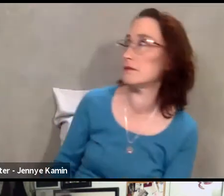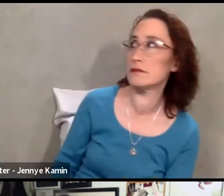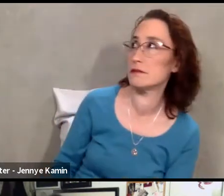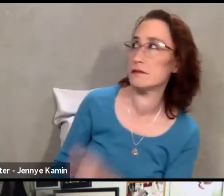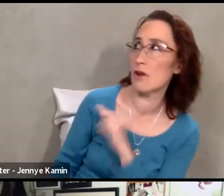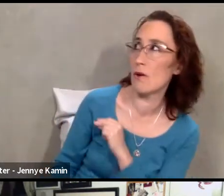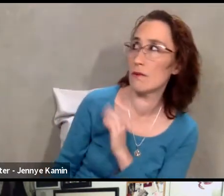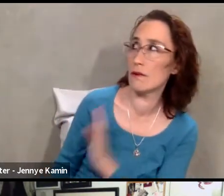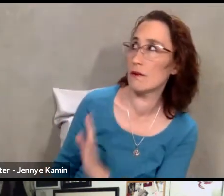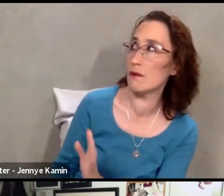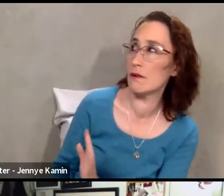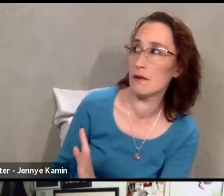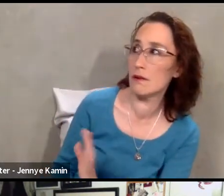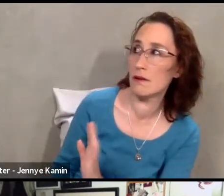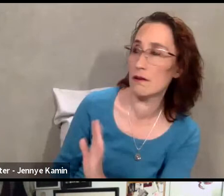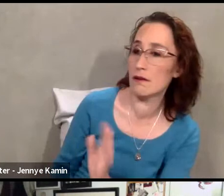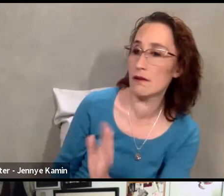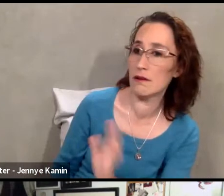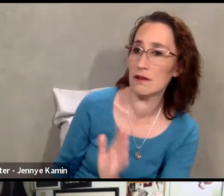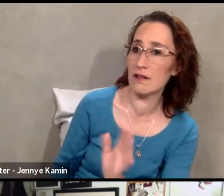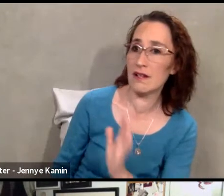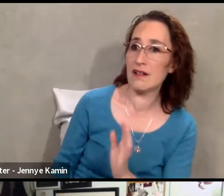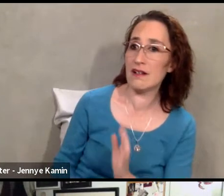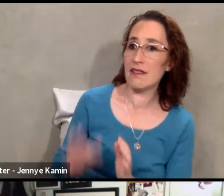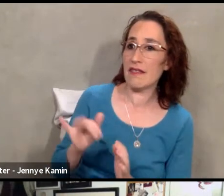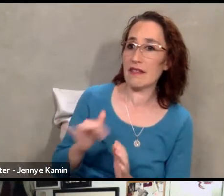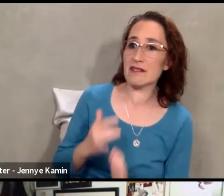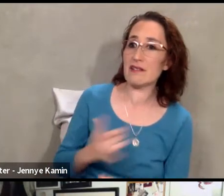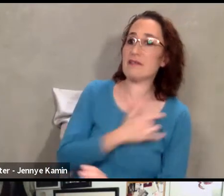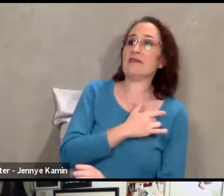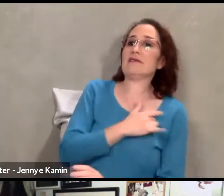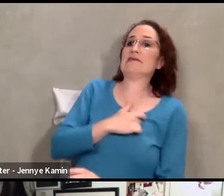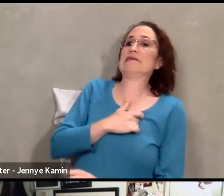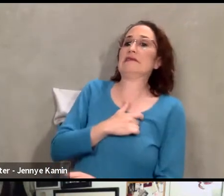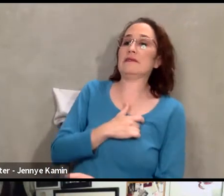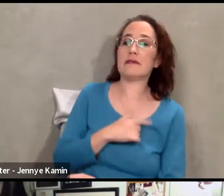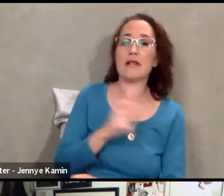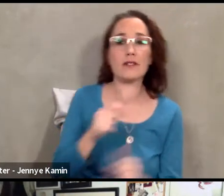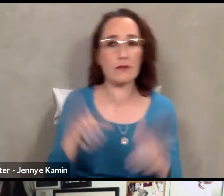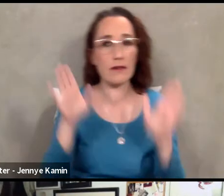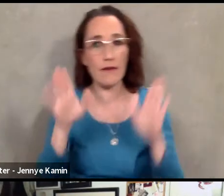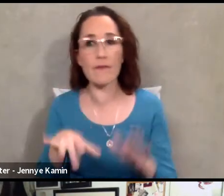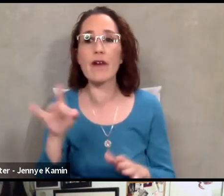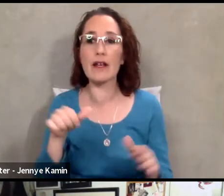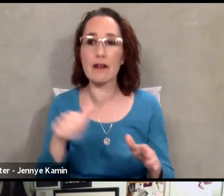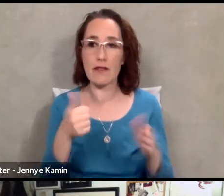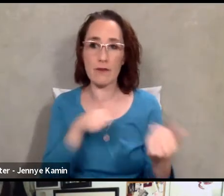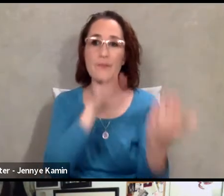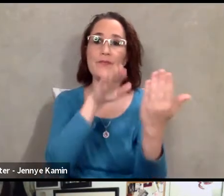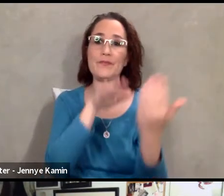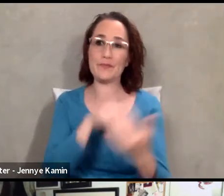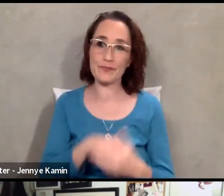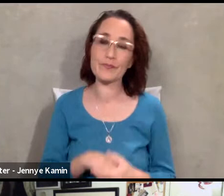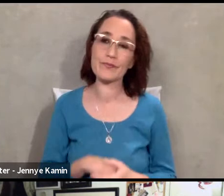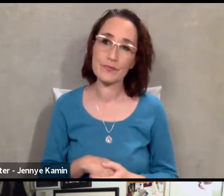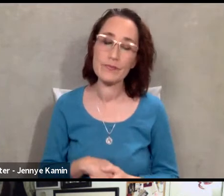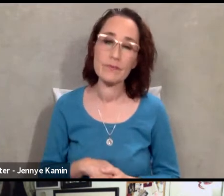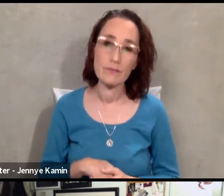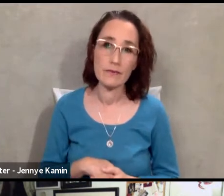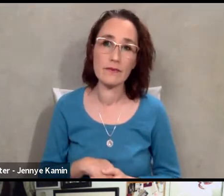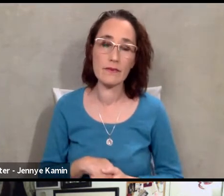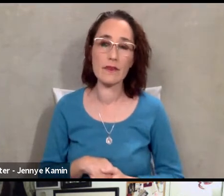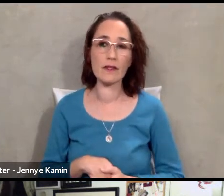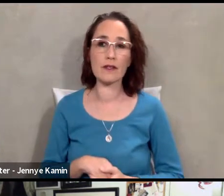just gonna take me this other place. And so you had to give up and find something else. So,